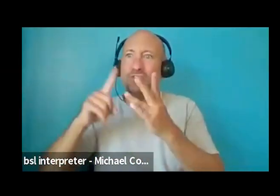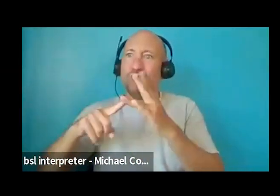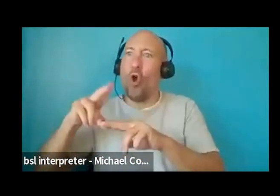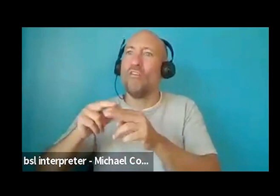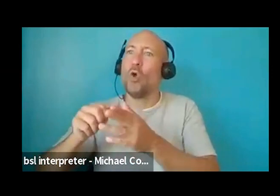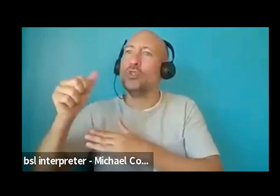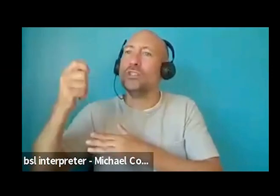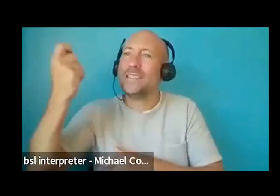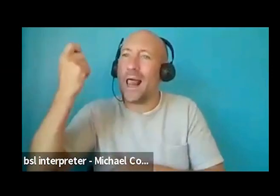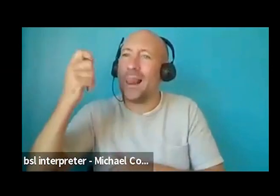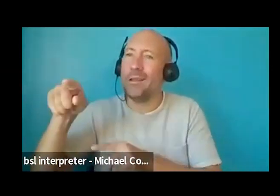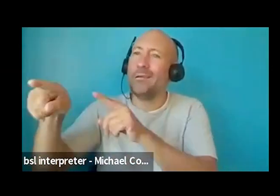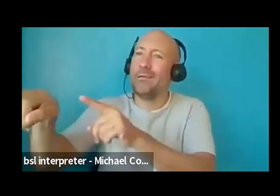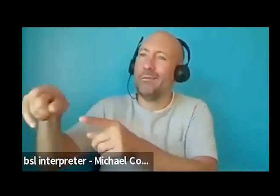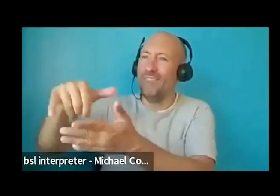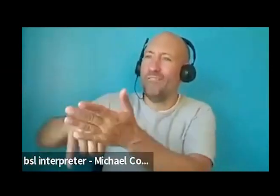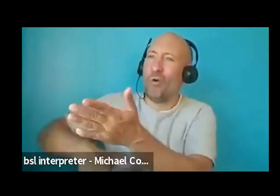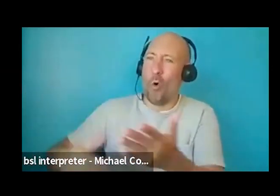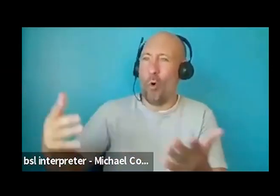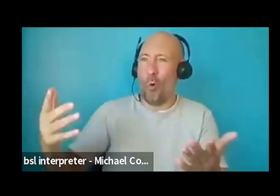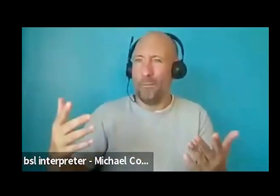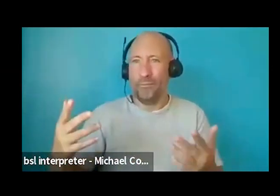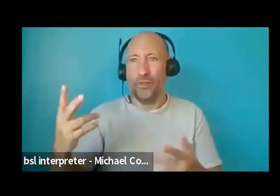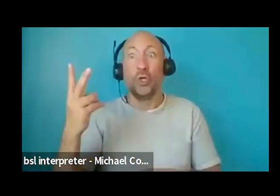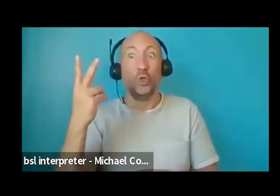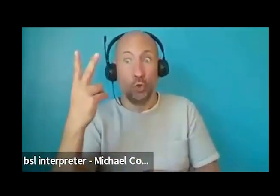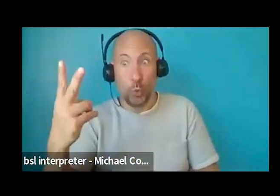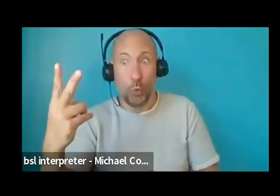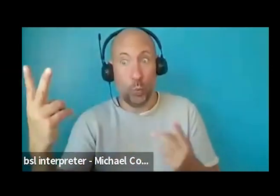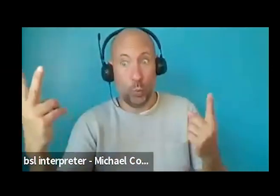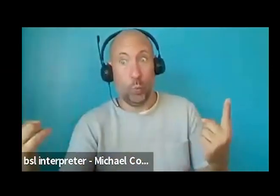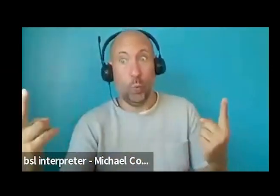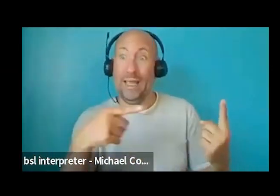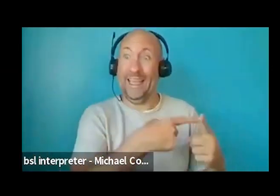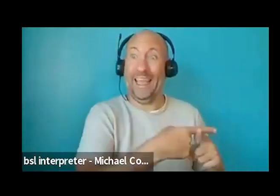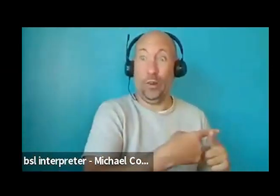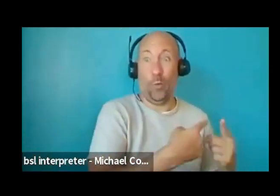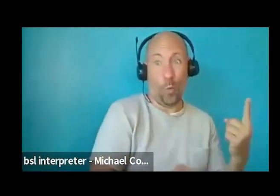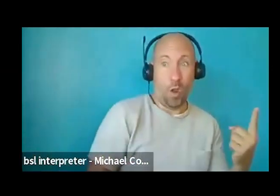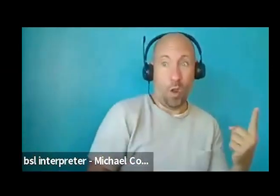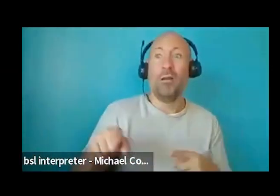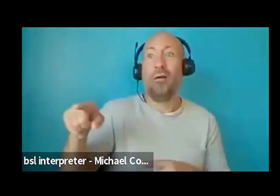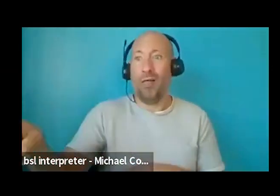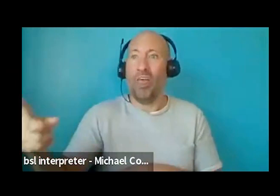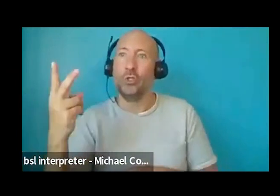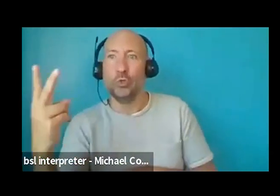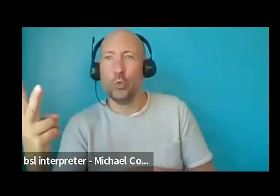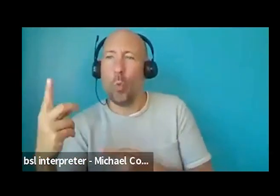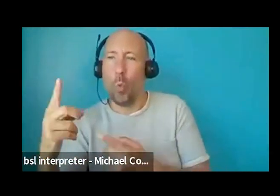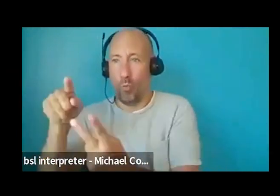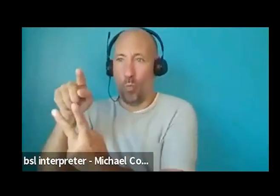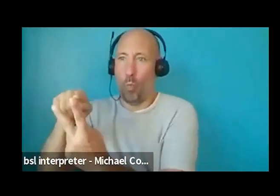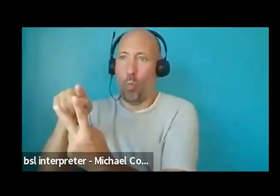Just to note that there are two application forms in Italian. There's one for artists and one for organizations who like to host.